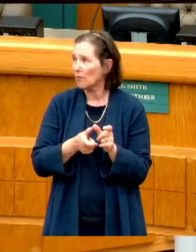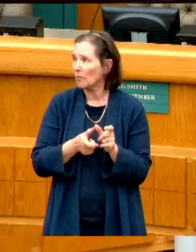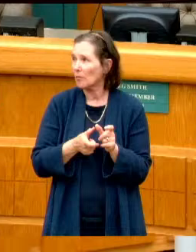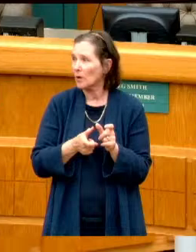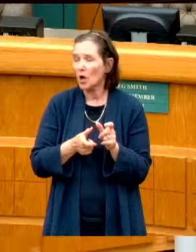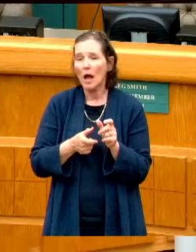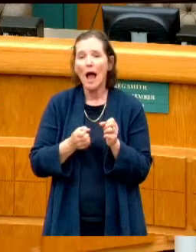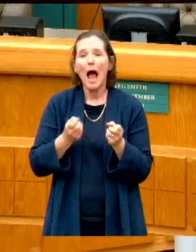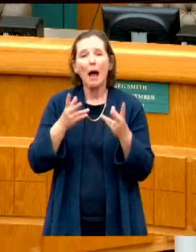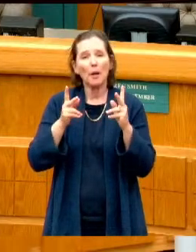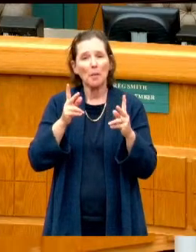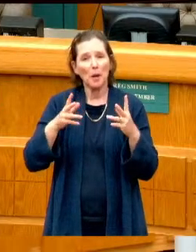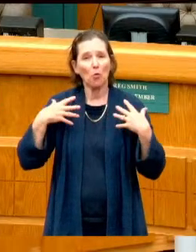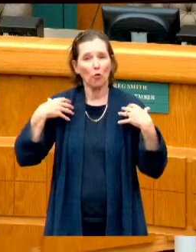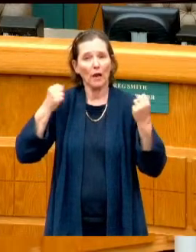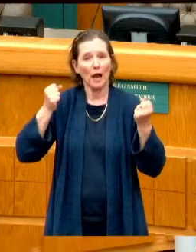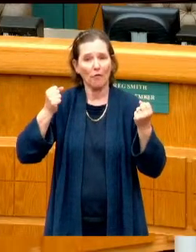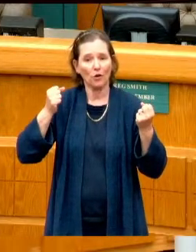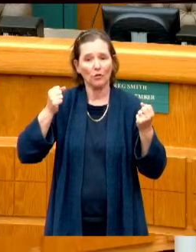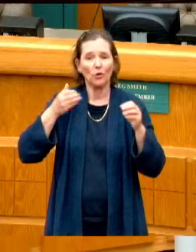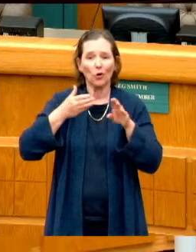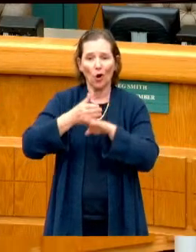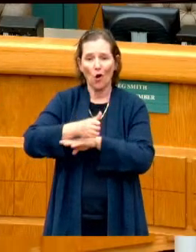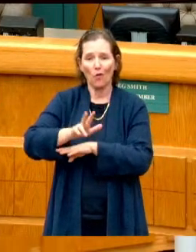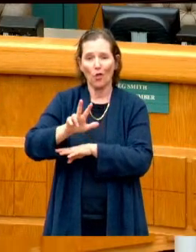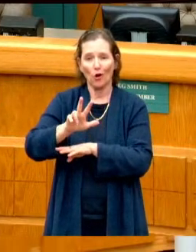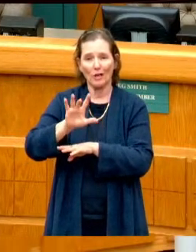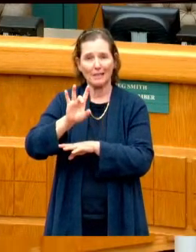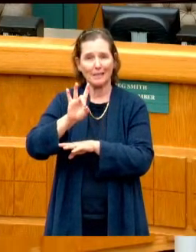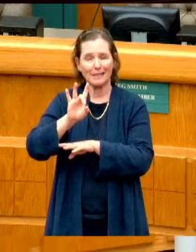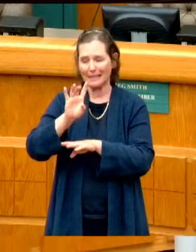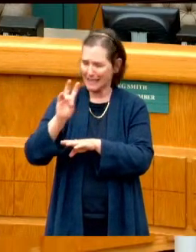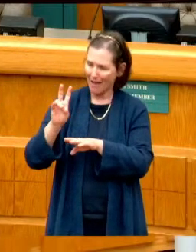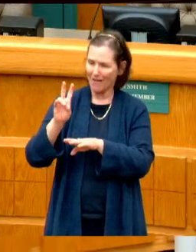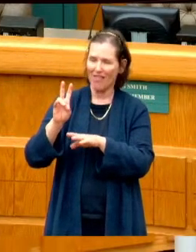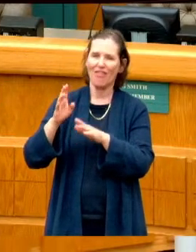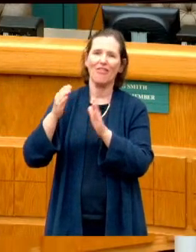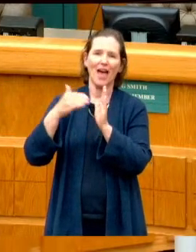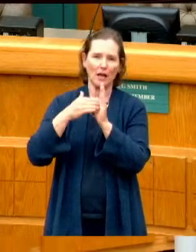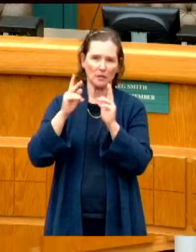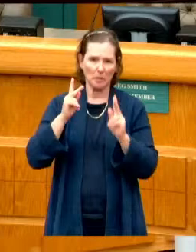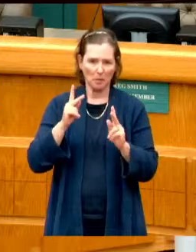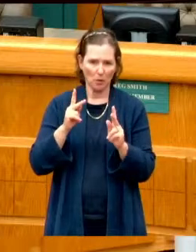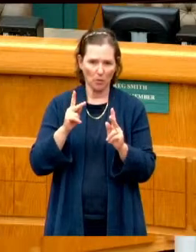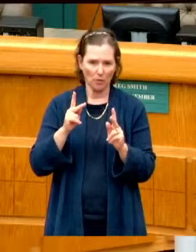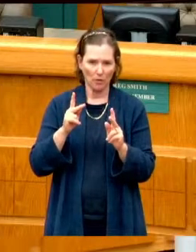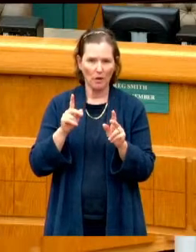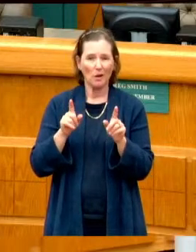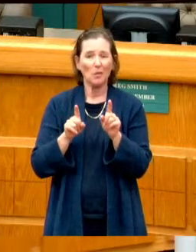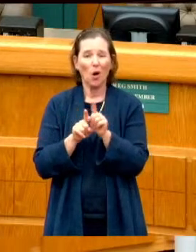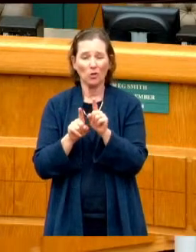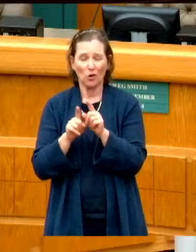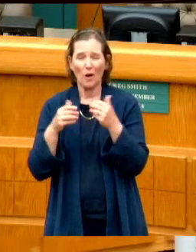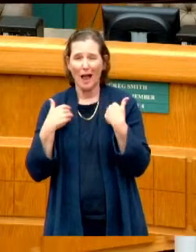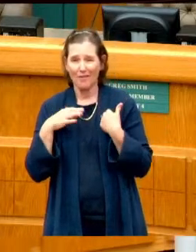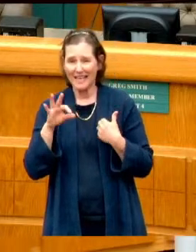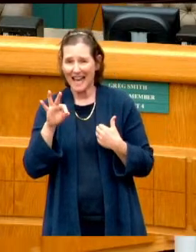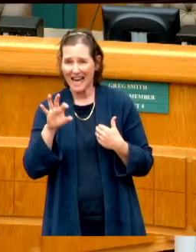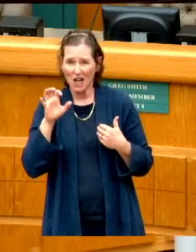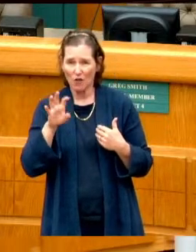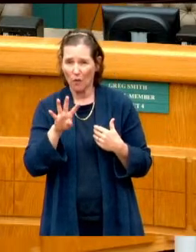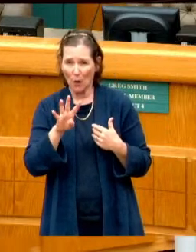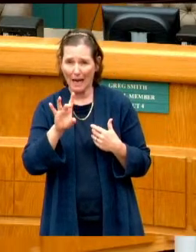37,559 people have recovered from COVID-19, but in addition, you see that 948 cases are active, which means that they